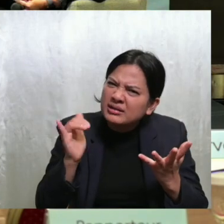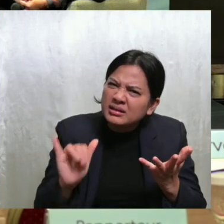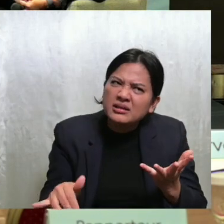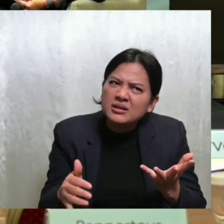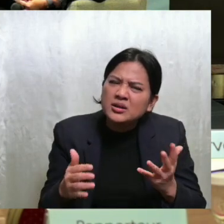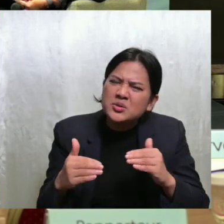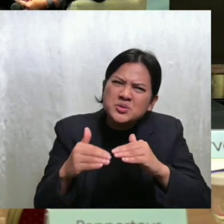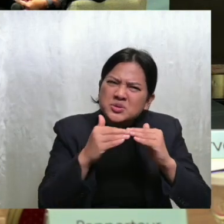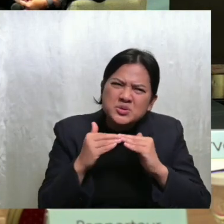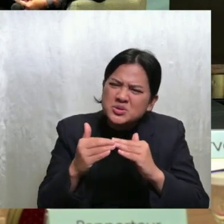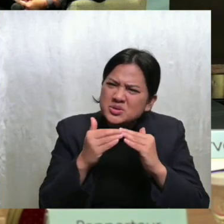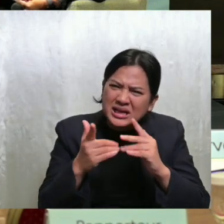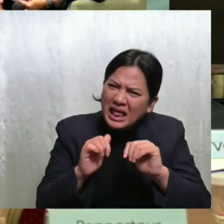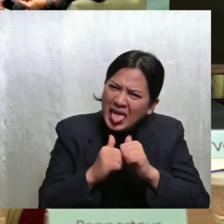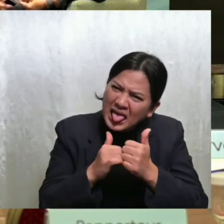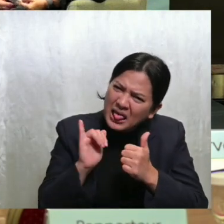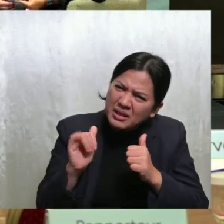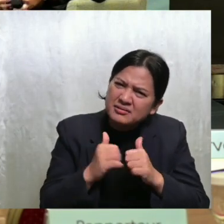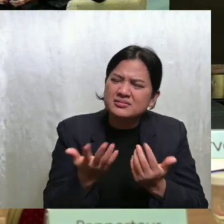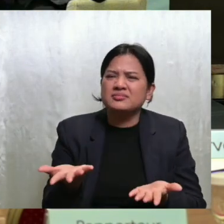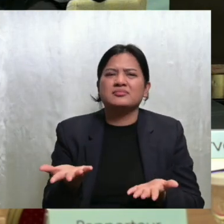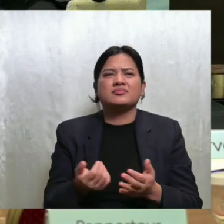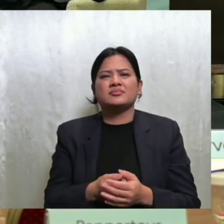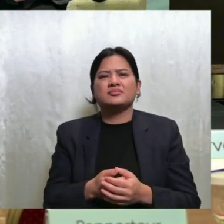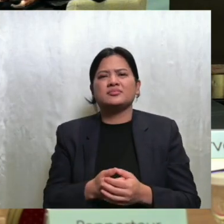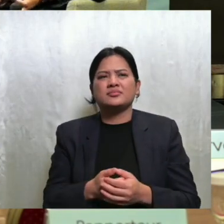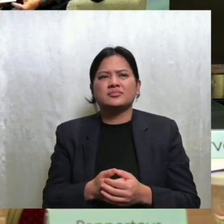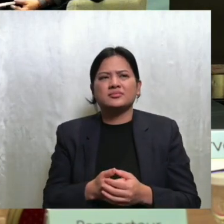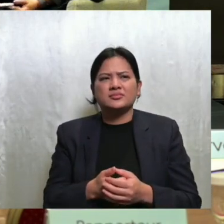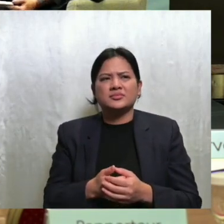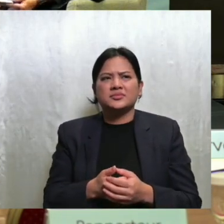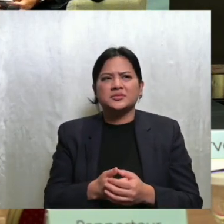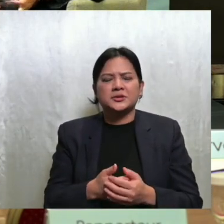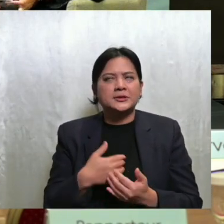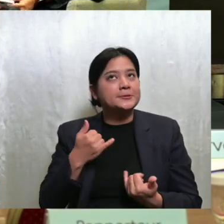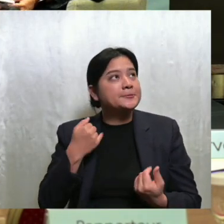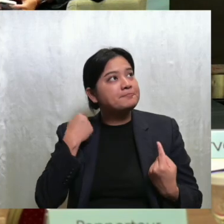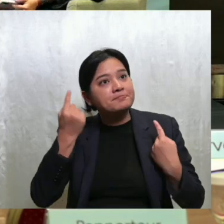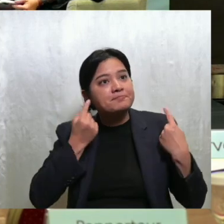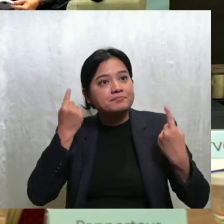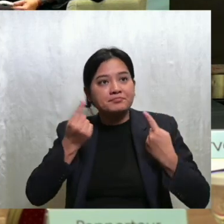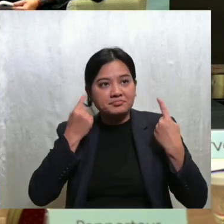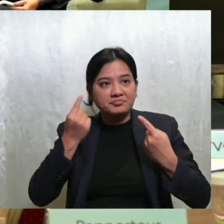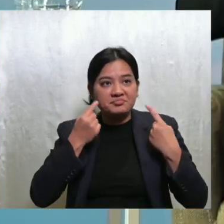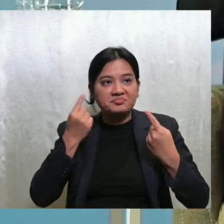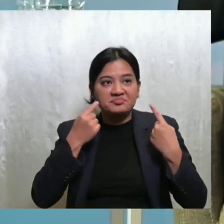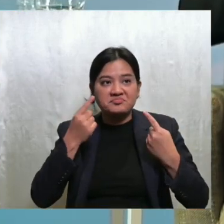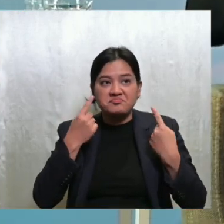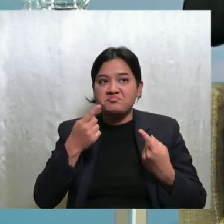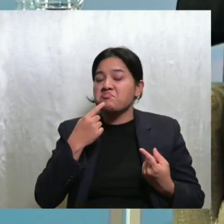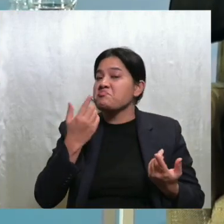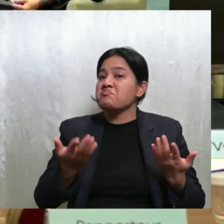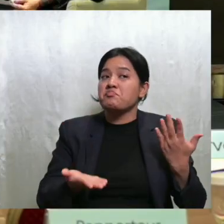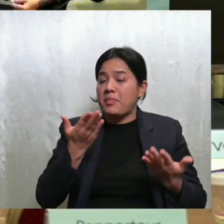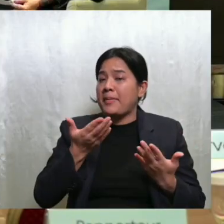Yeah, so one of the major concern is accuracy, of course. So in any other application